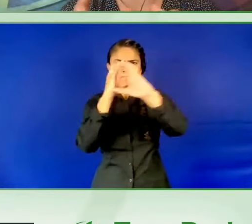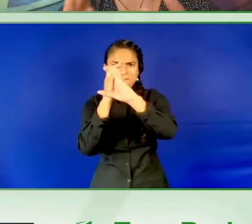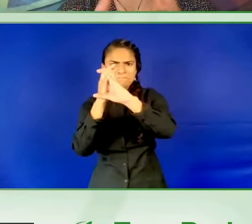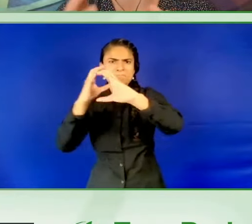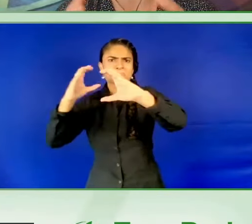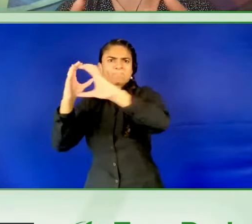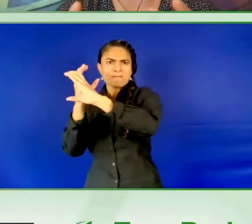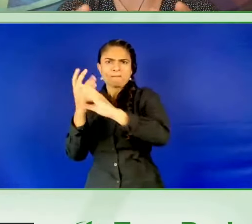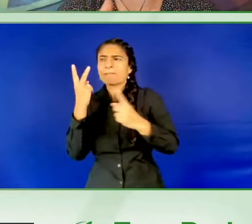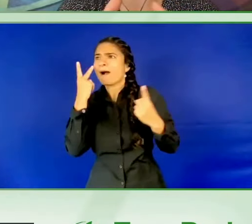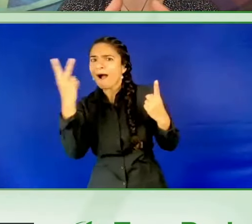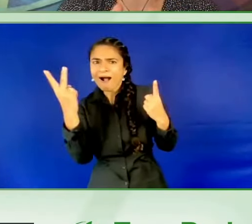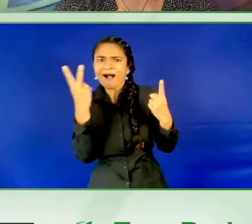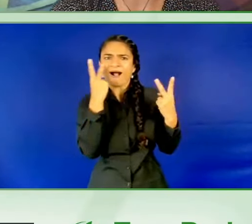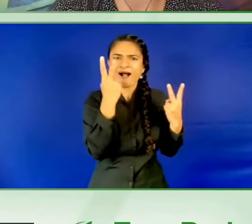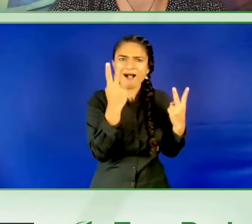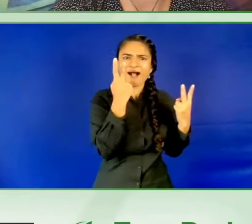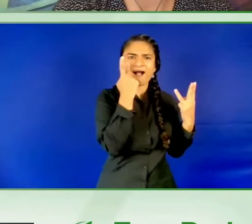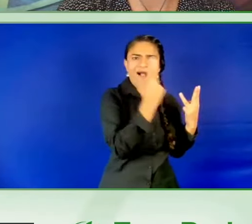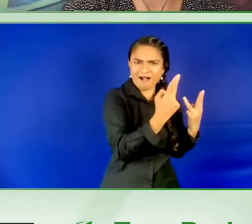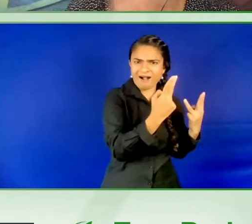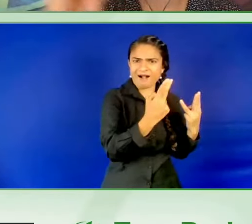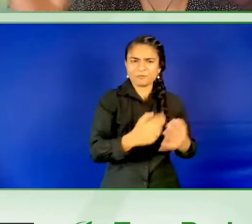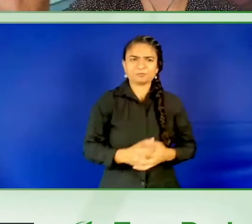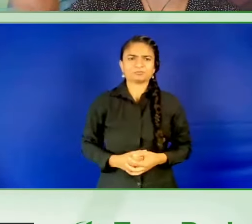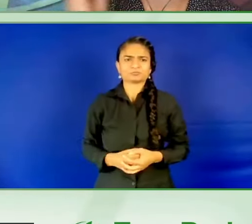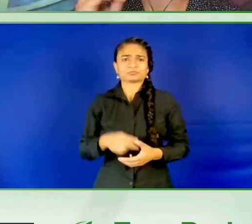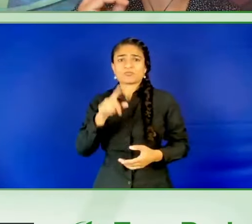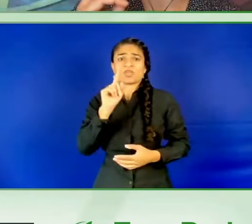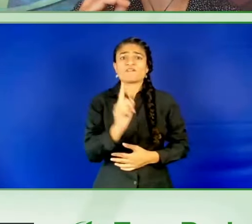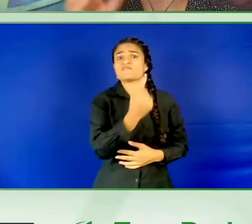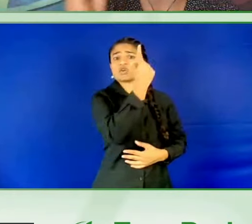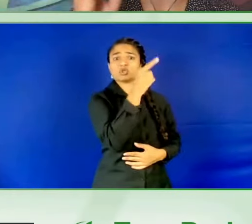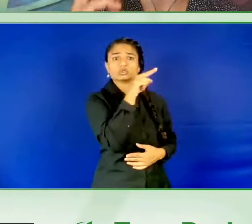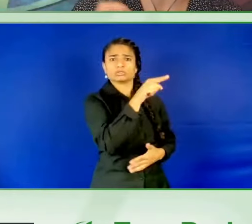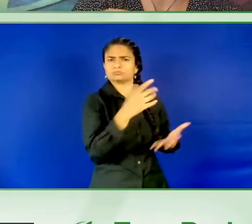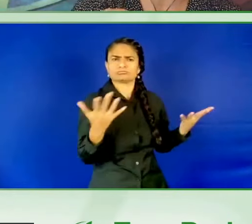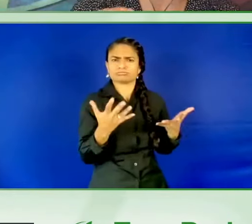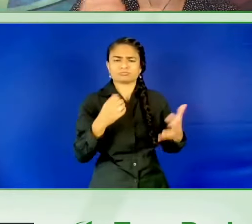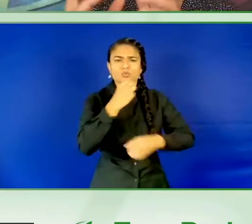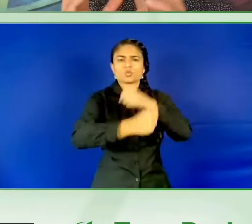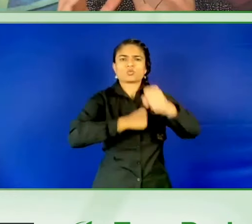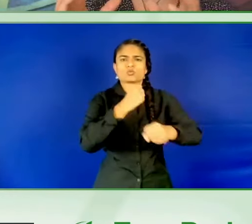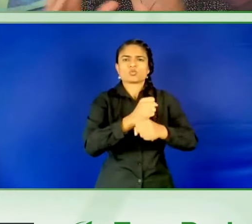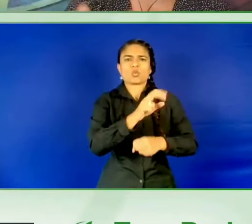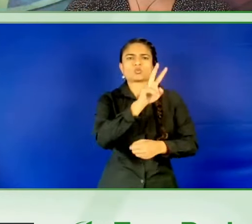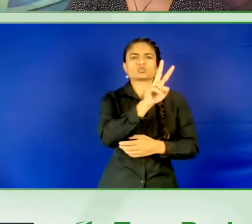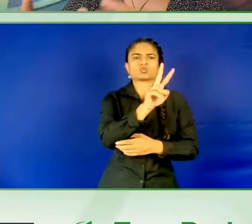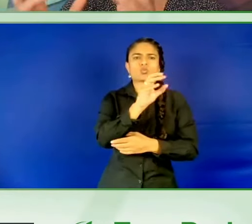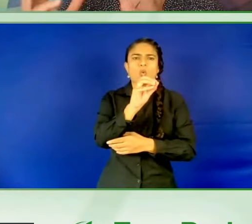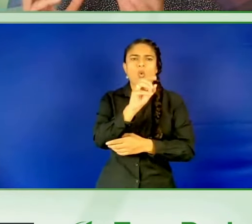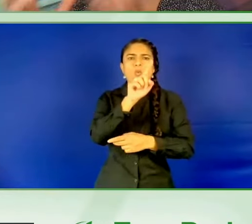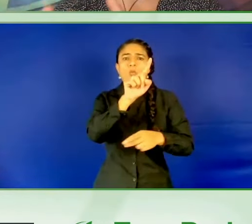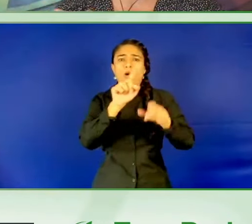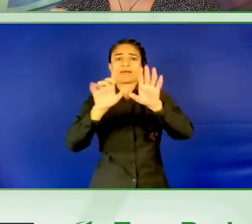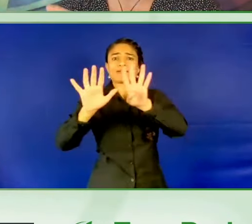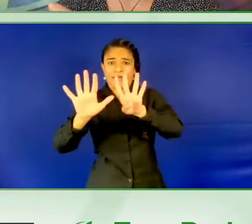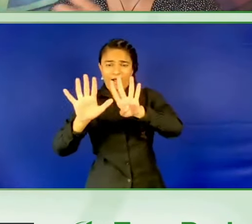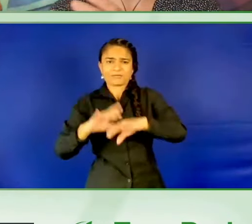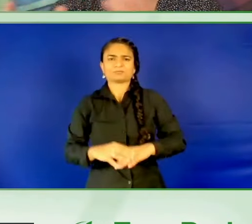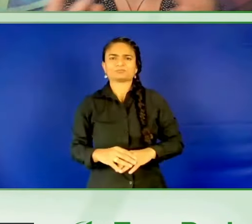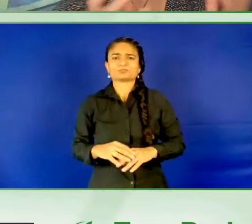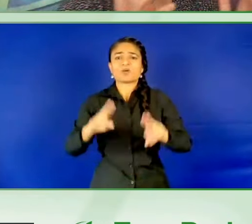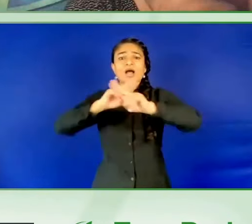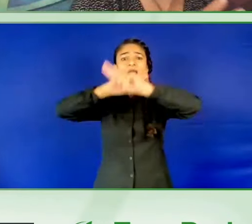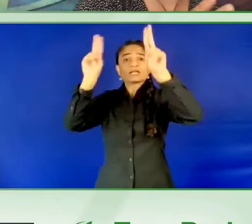like something like a mobile maybe, with a light sensor that transformed the intensity of